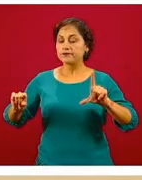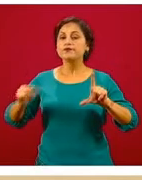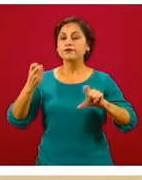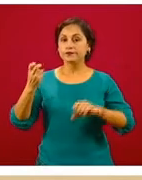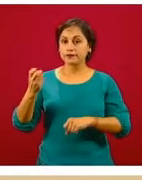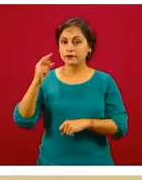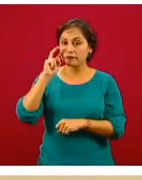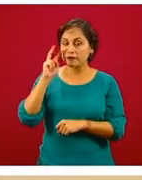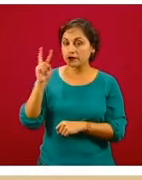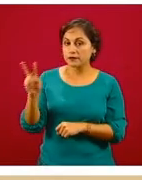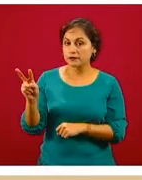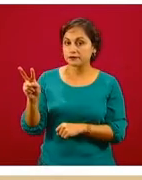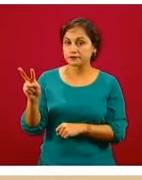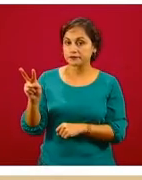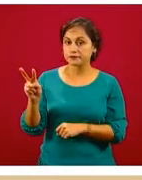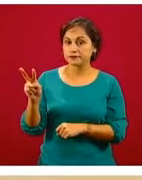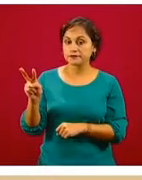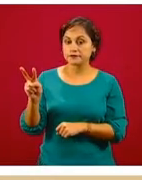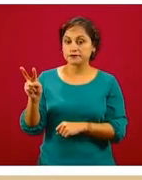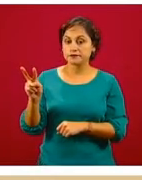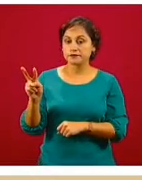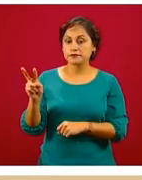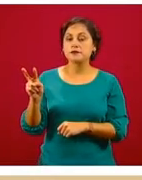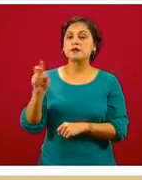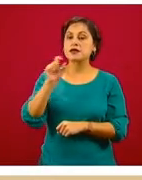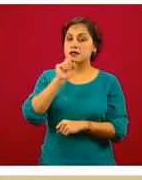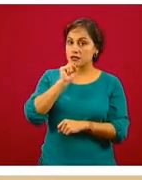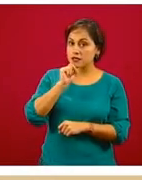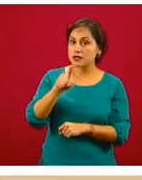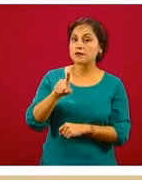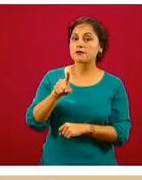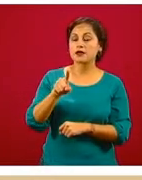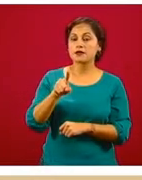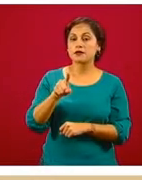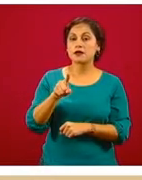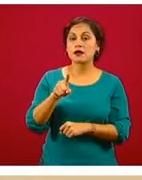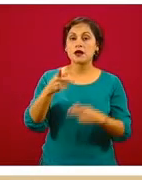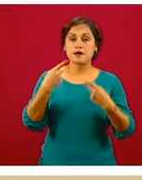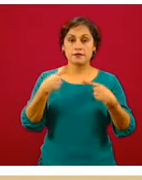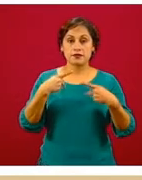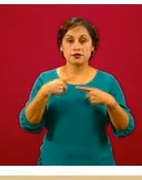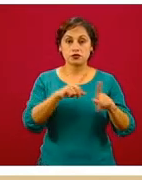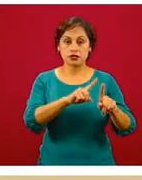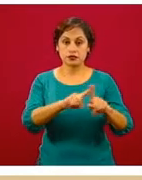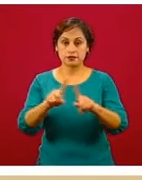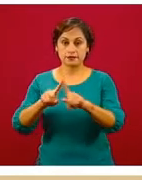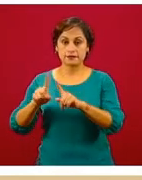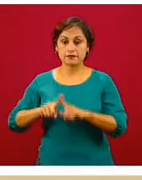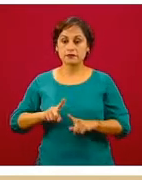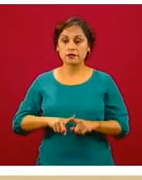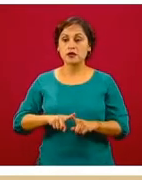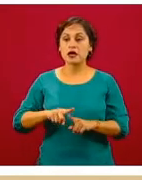we've showed this on this bar graph on which dates the deaths have occurred and the distribution per day.